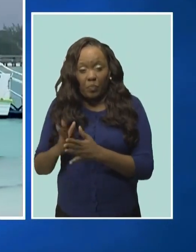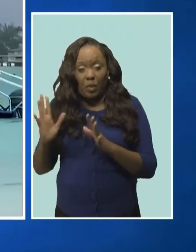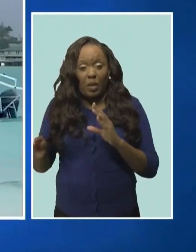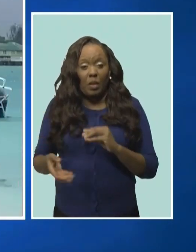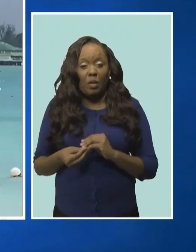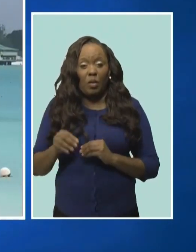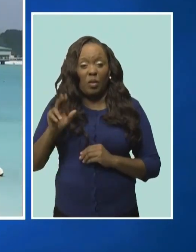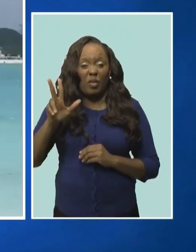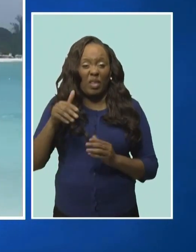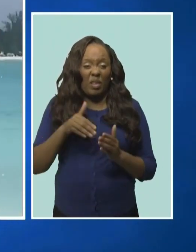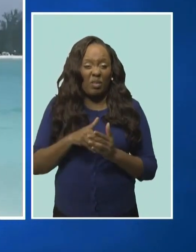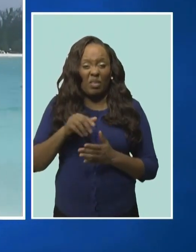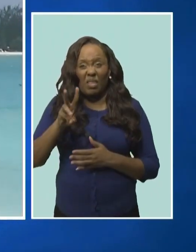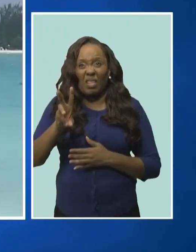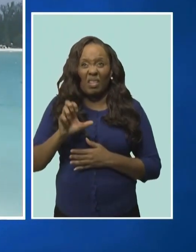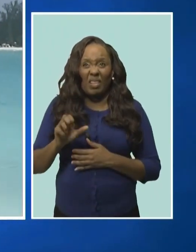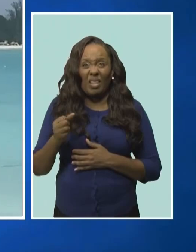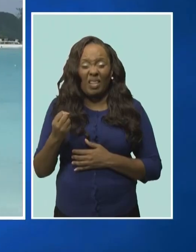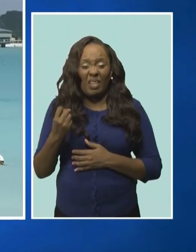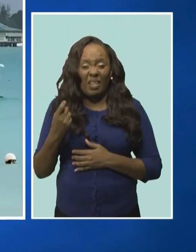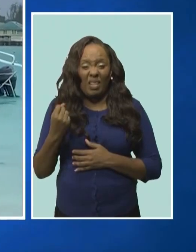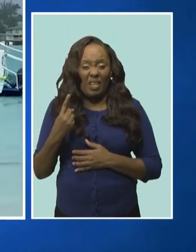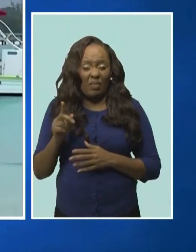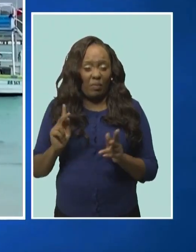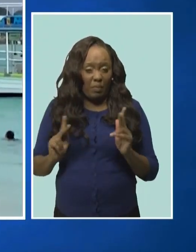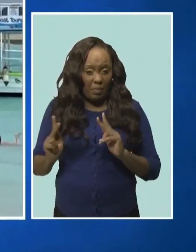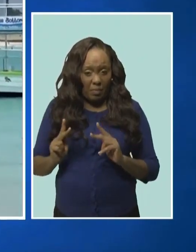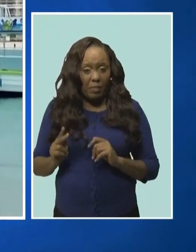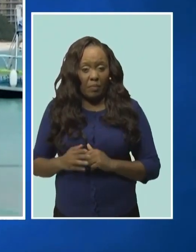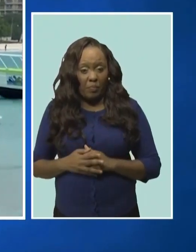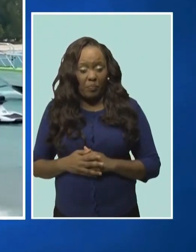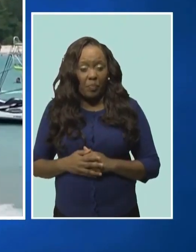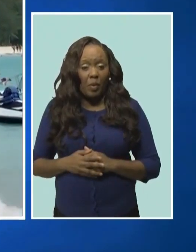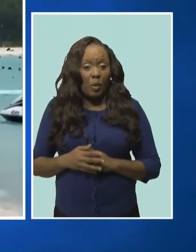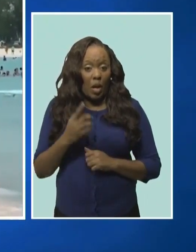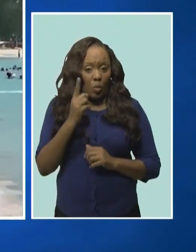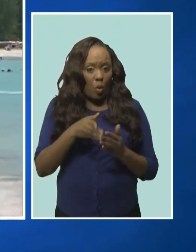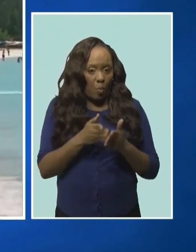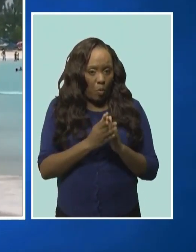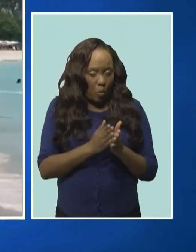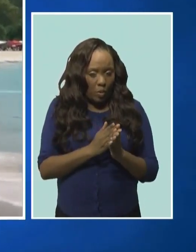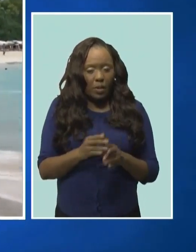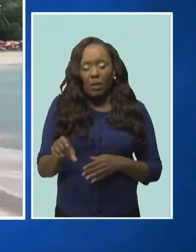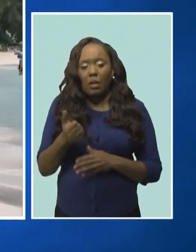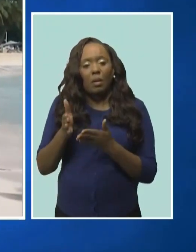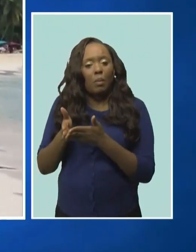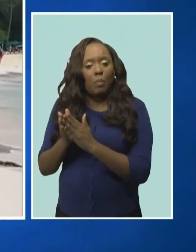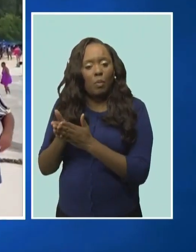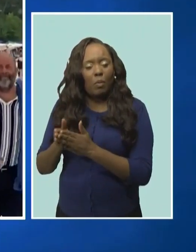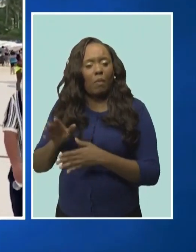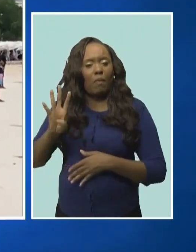with 3,611 passengers, and Costa Cruises Carnival Venezia with